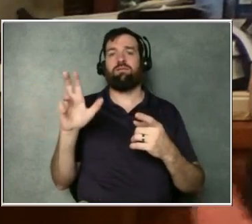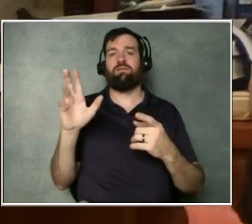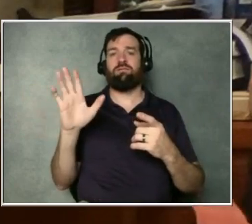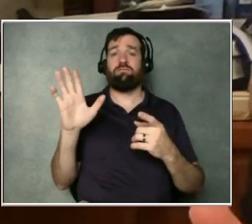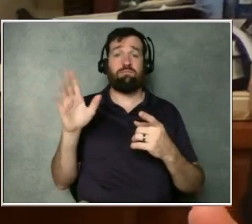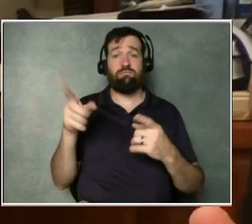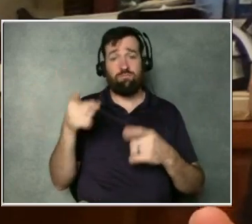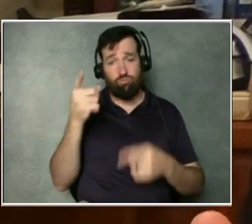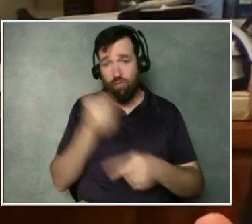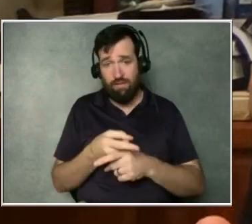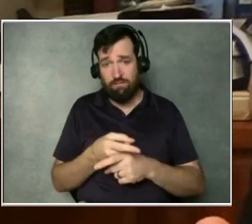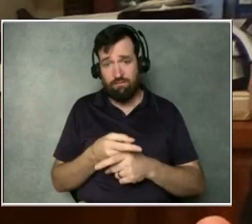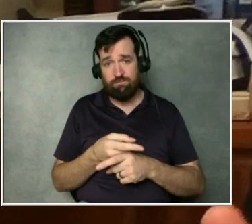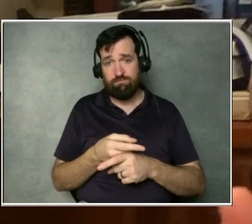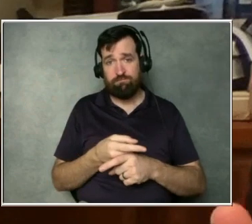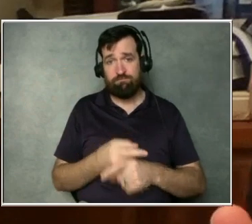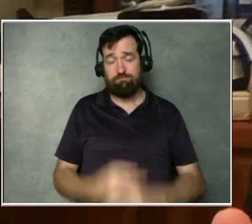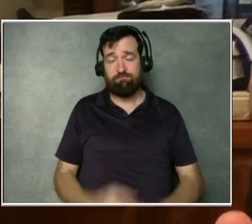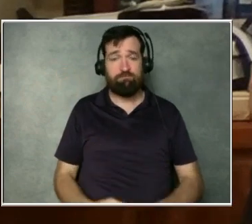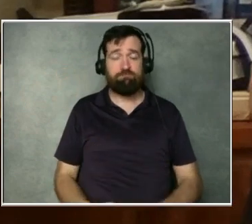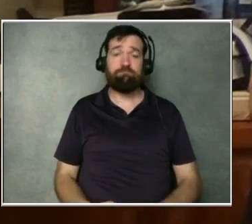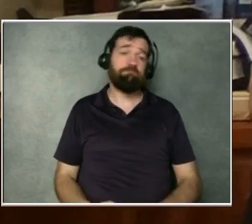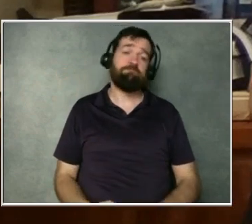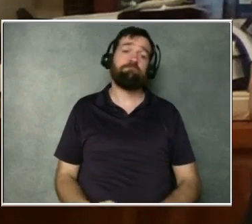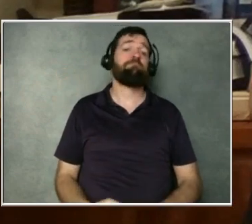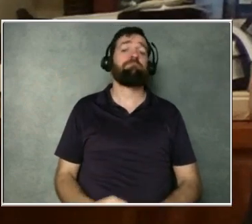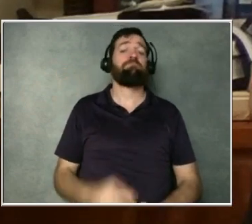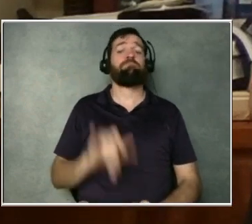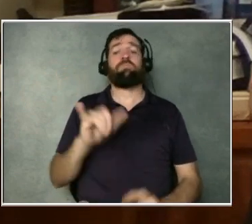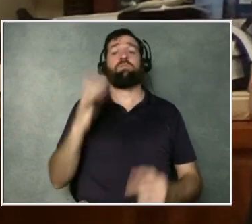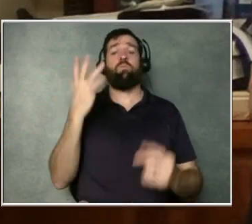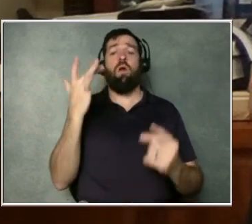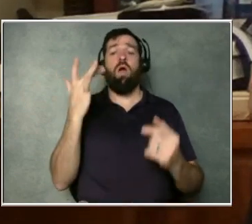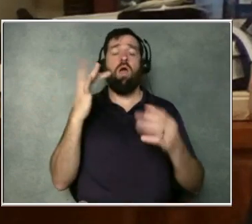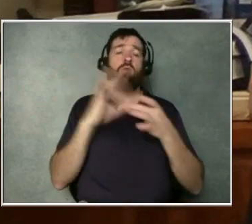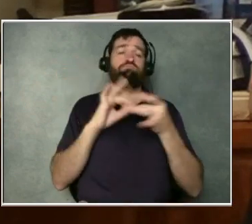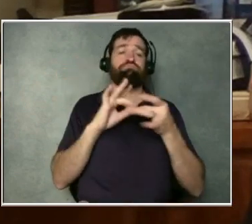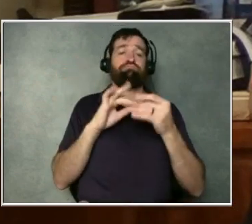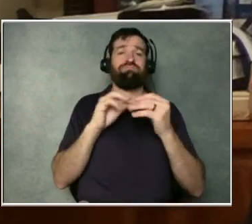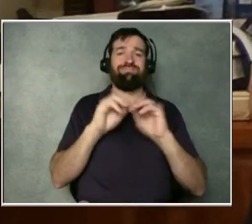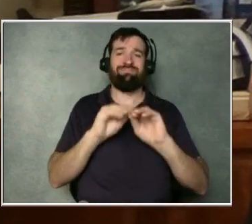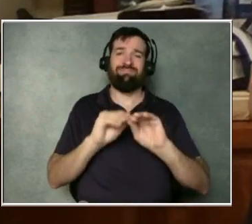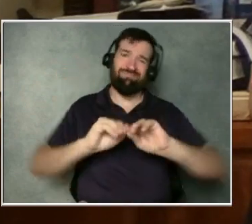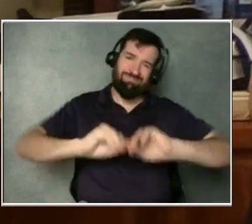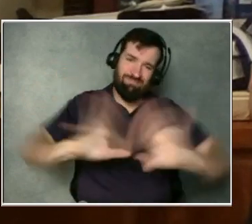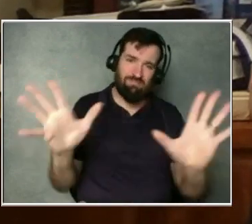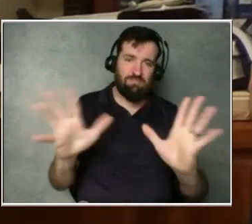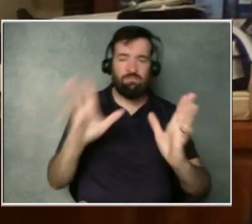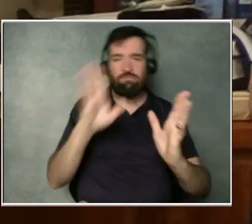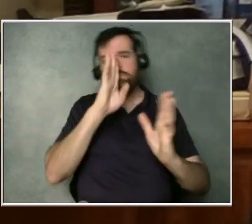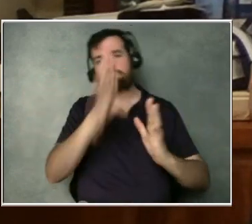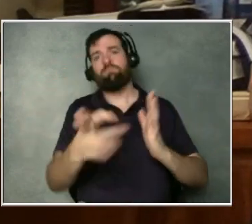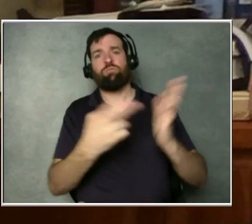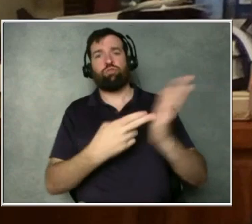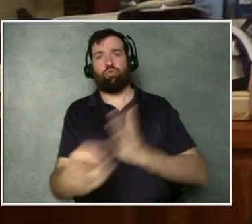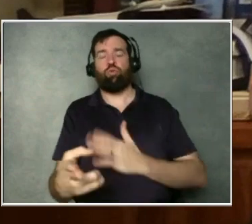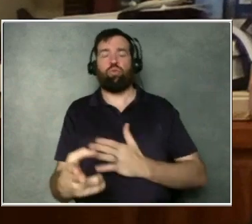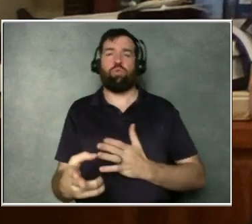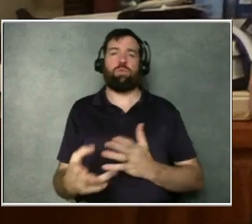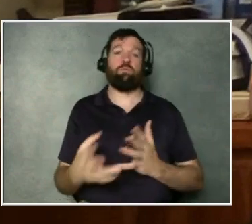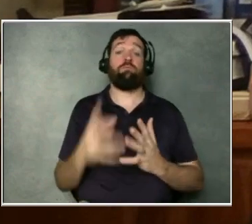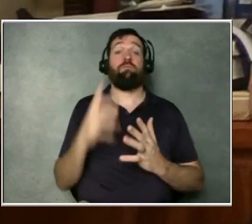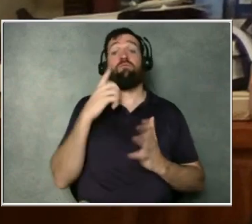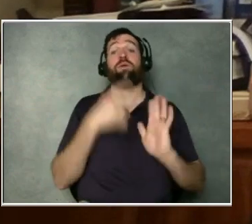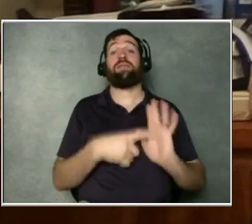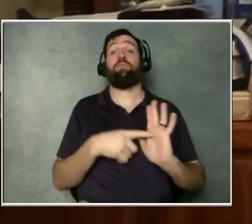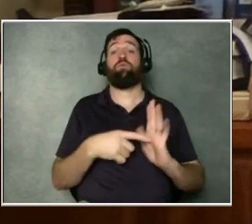right about this. And that's why I talk so passionately about transparency and truth. For example, what